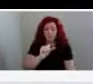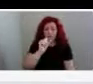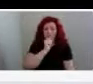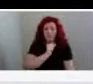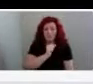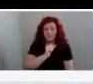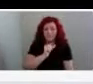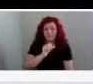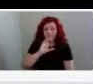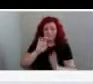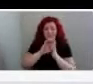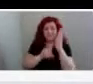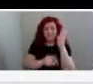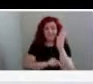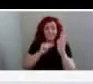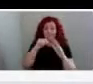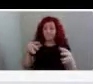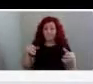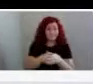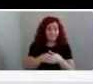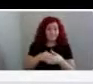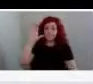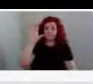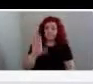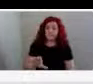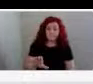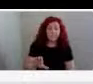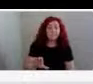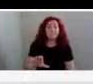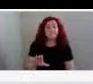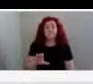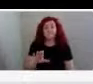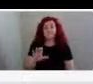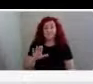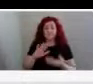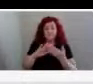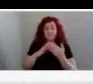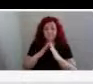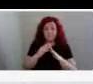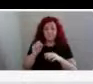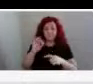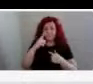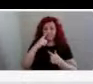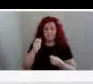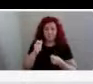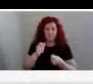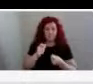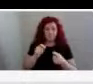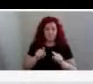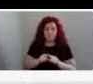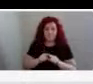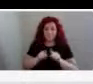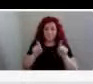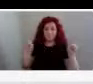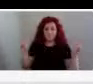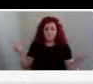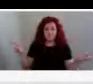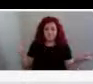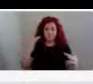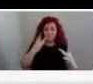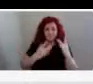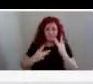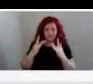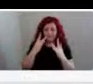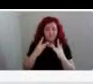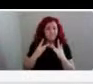it is not at all compact or contiguous its communities of interest are far flung and desperate and it